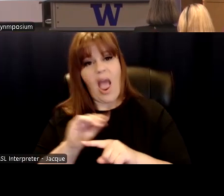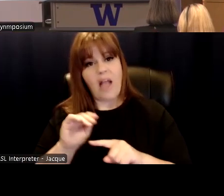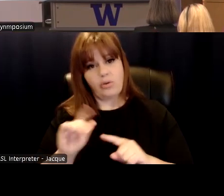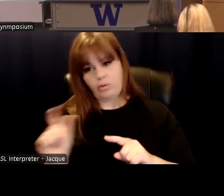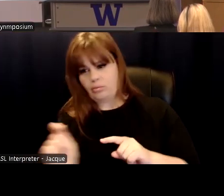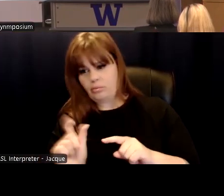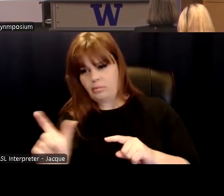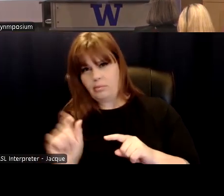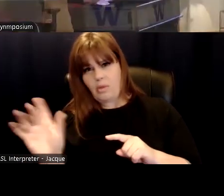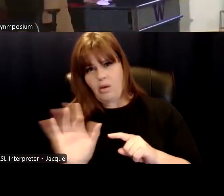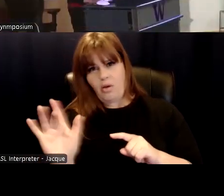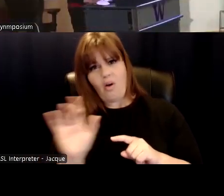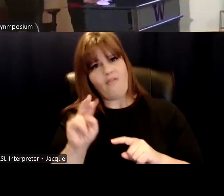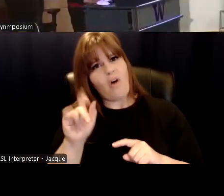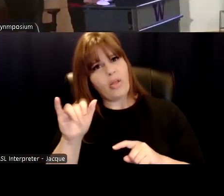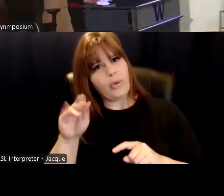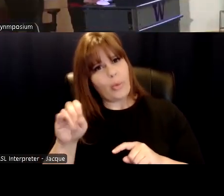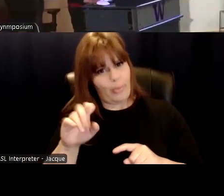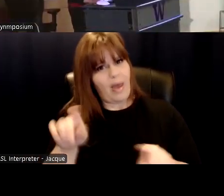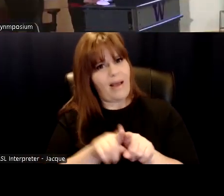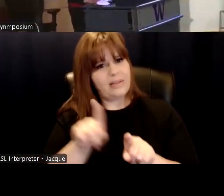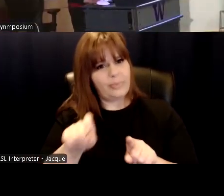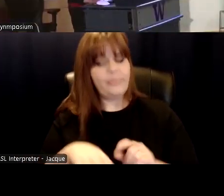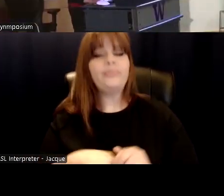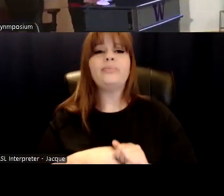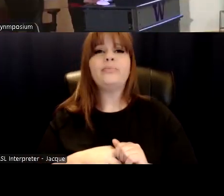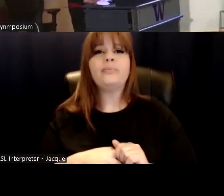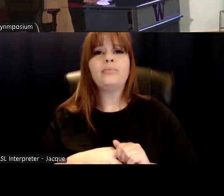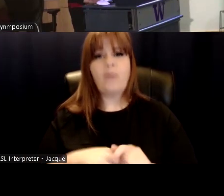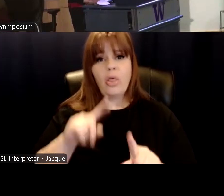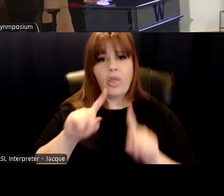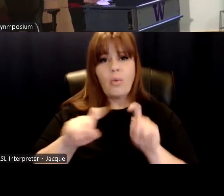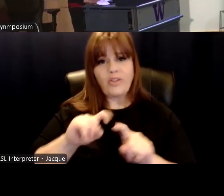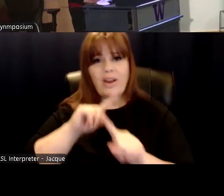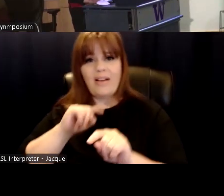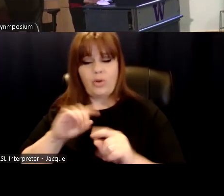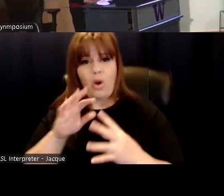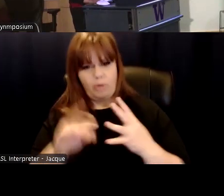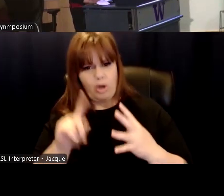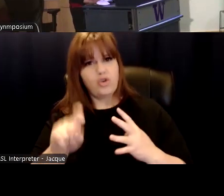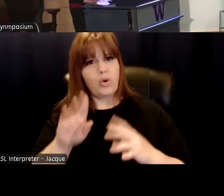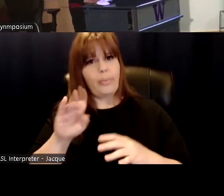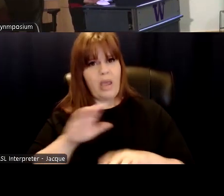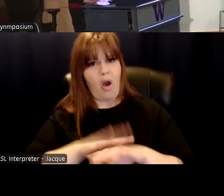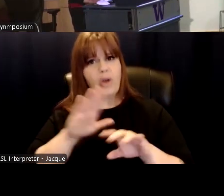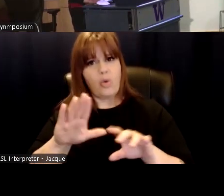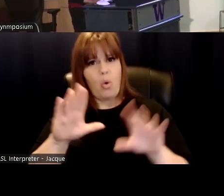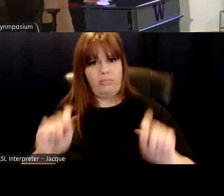as necessary. The Q&A option should be displayed on your device,